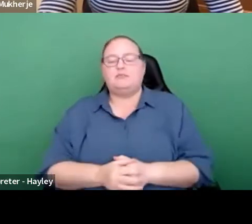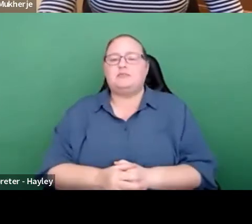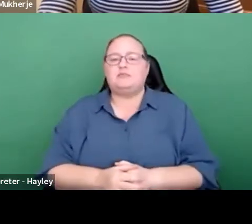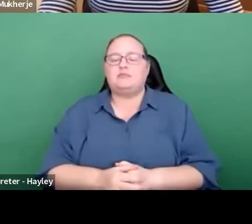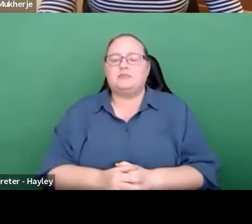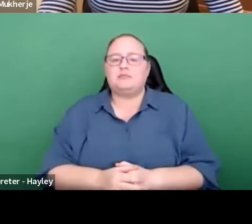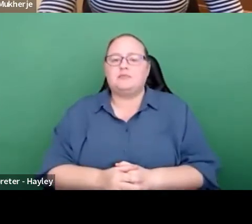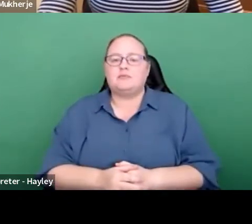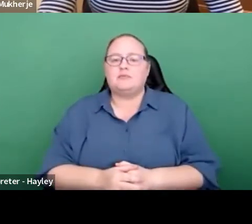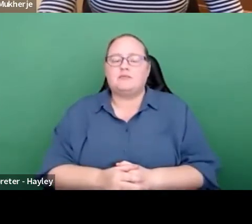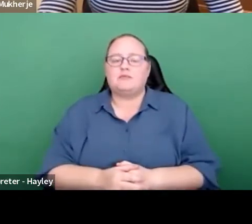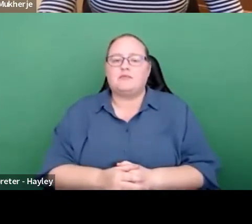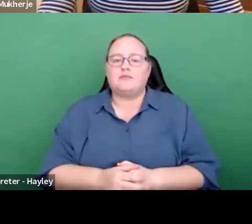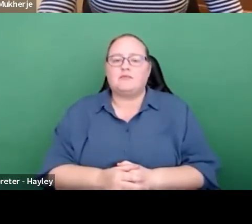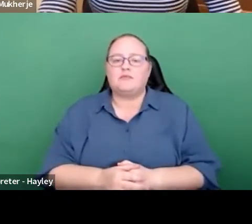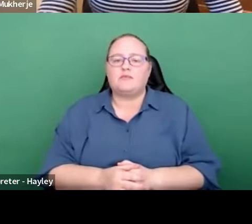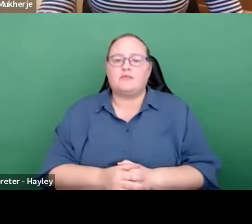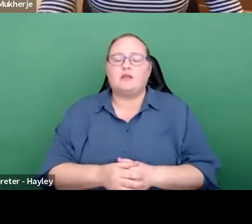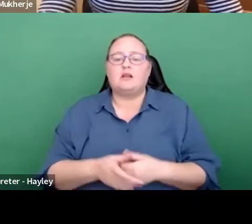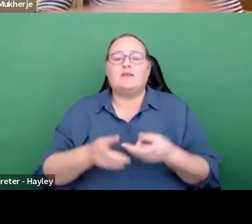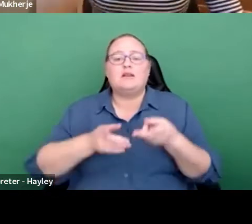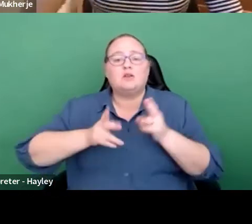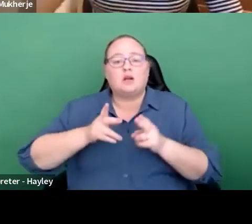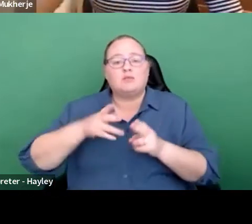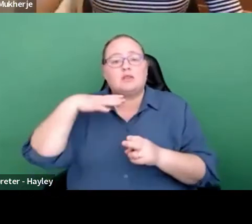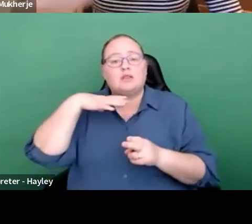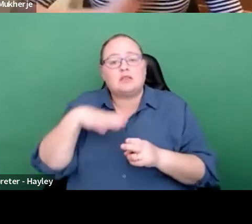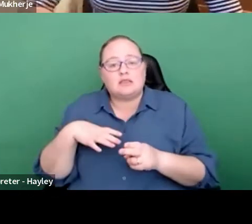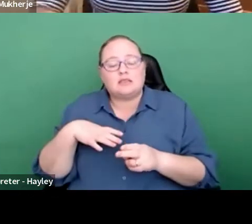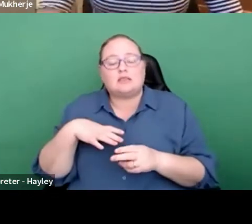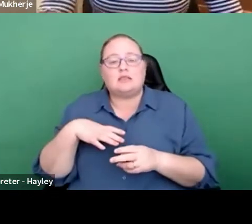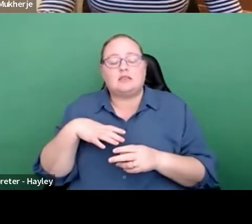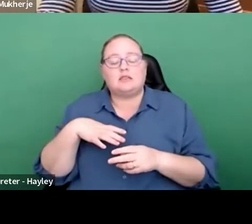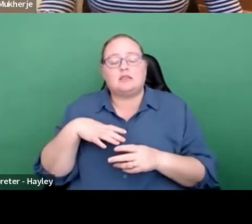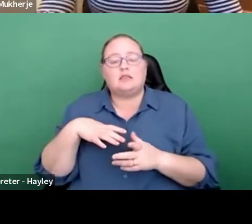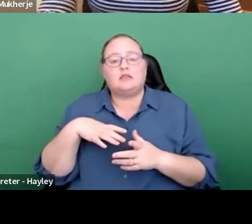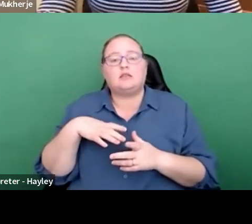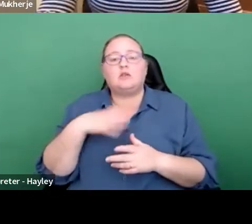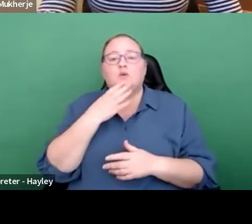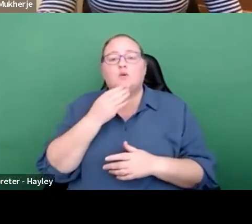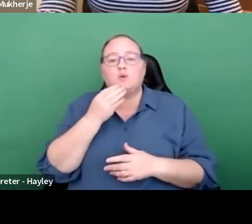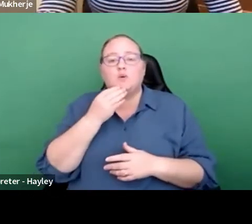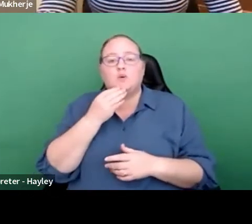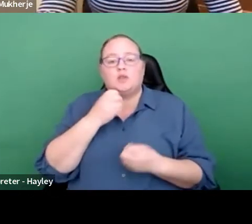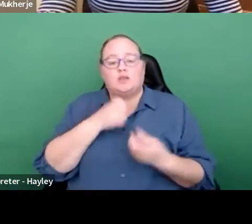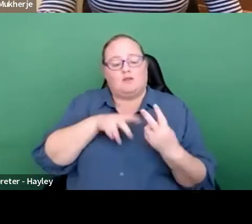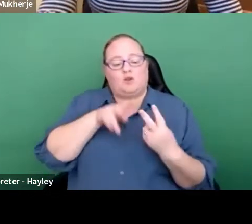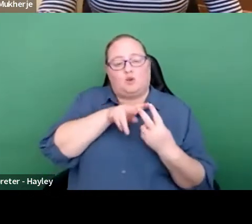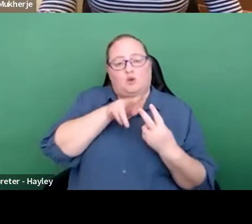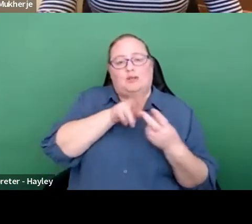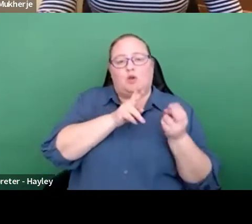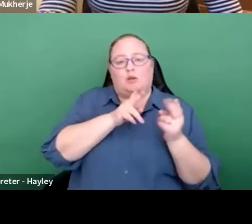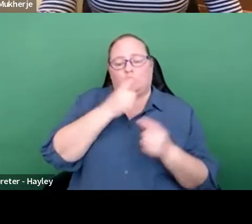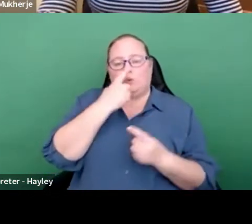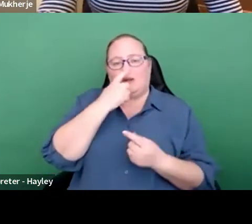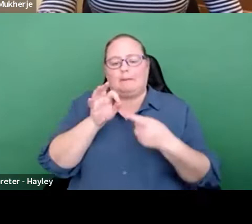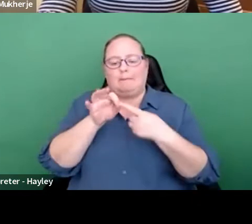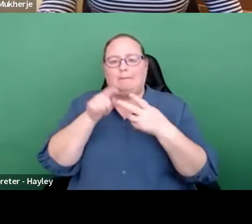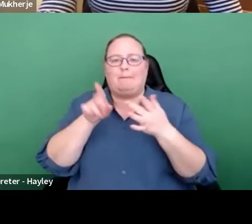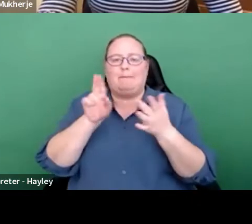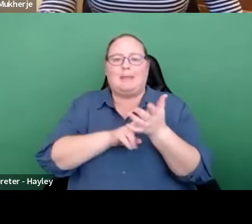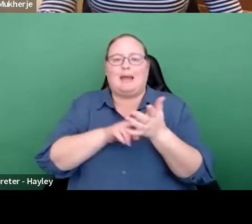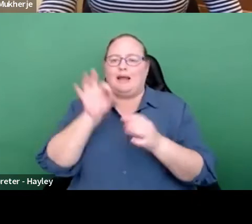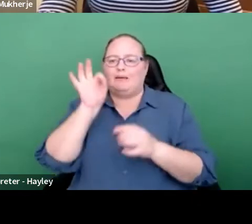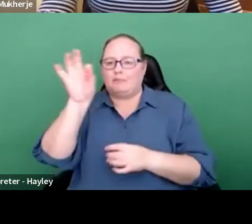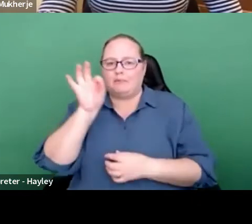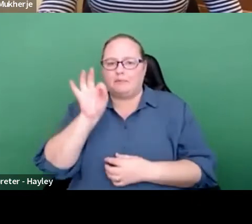Yeah, if you want to make use of the BSL interpreting, use the pin the two interpreters to your screen. Okay, we're